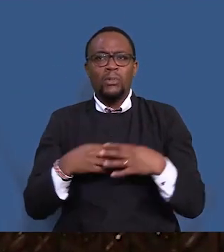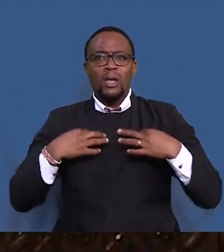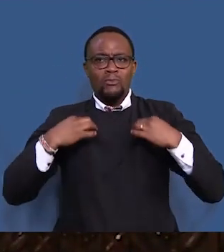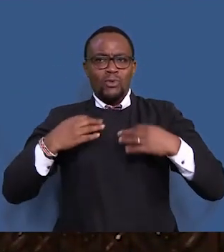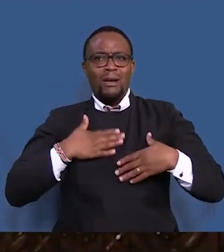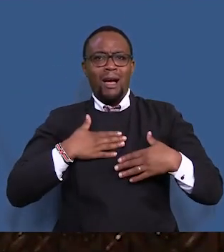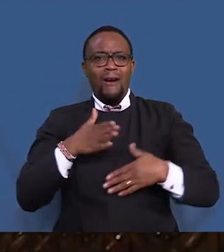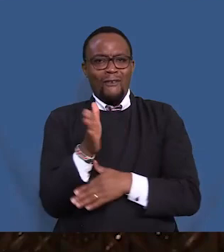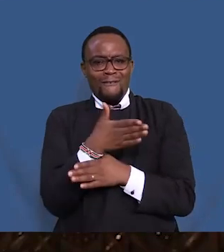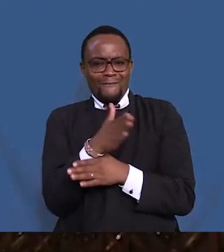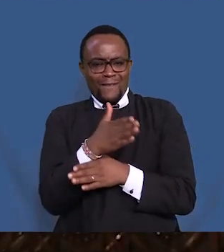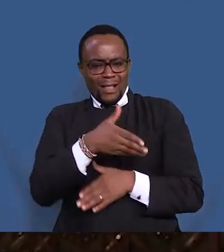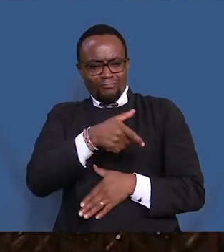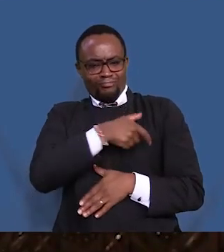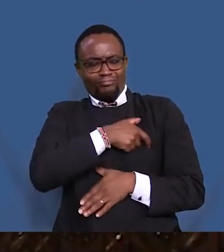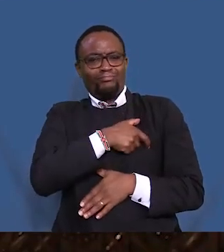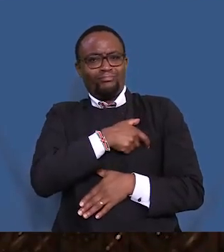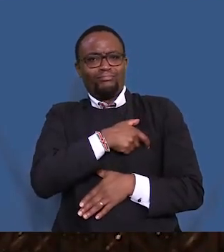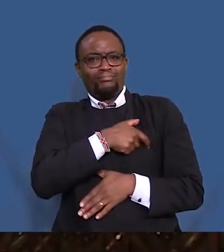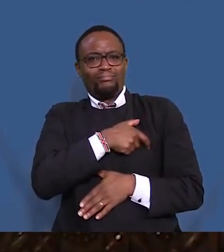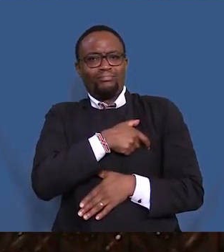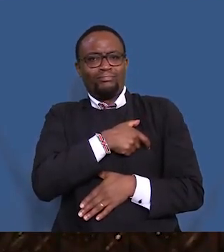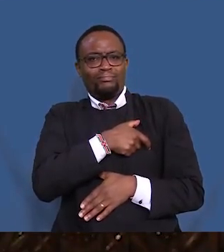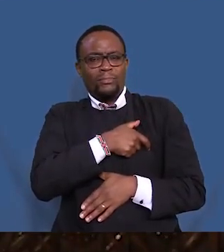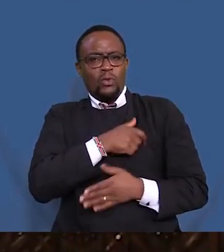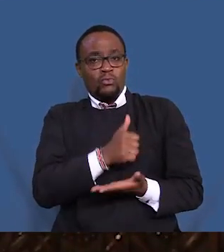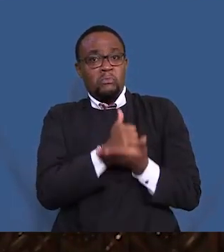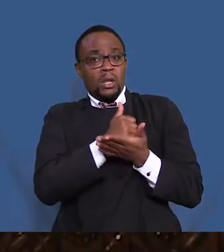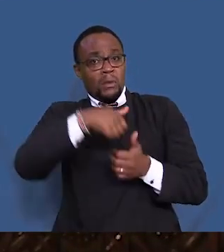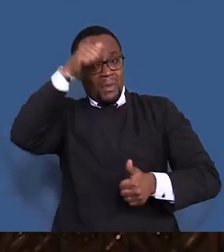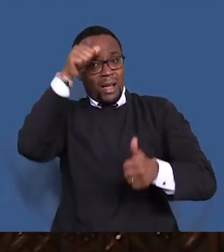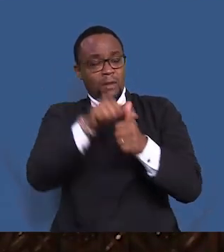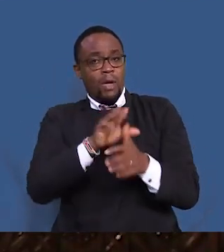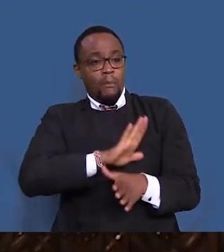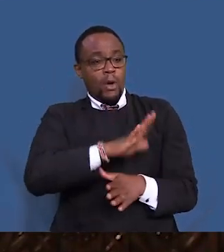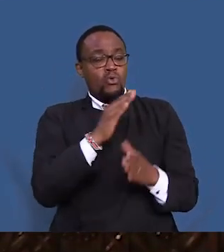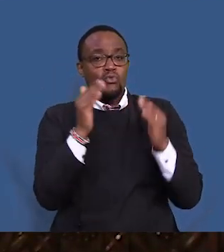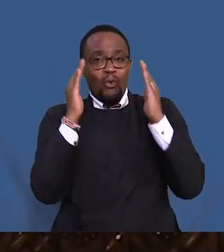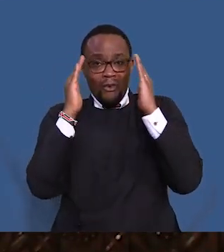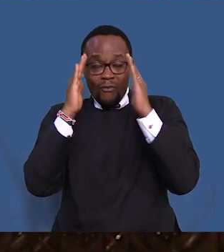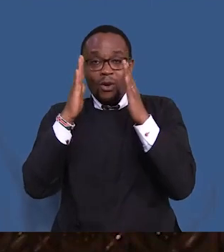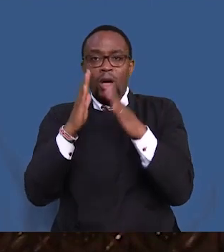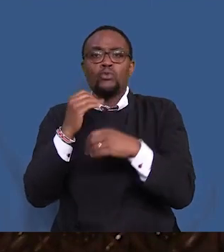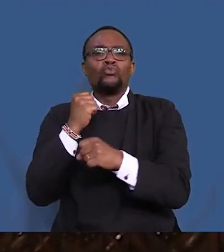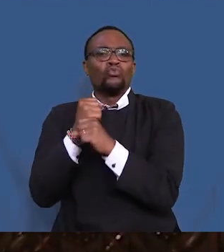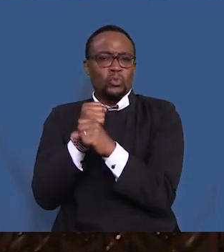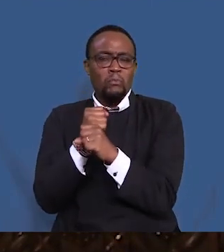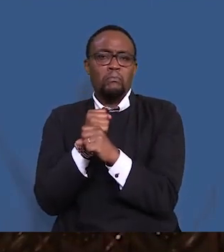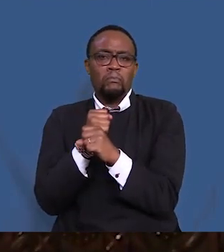is a flag that is patched on them to remind them of their dedication to the cause of their